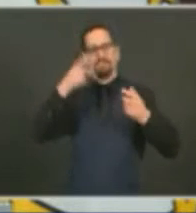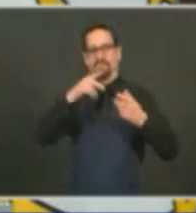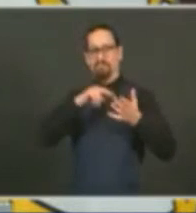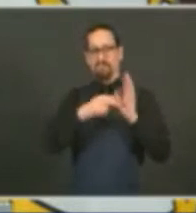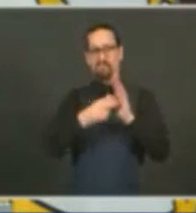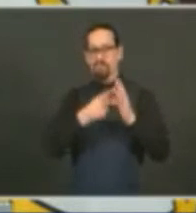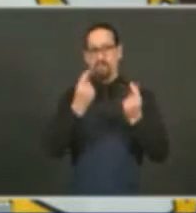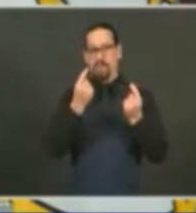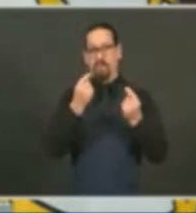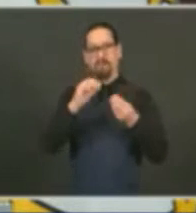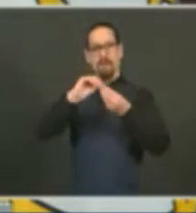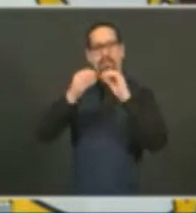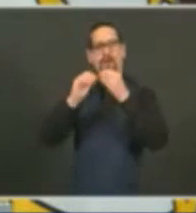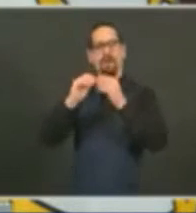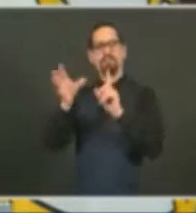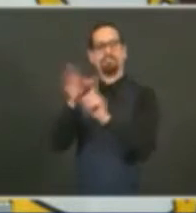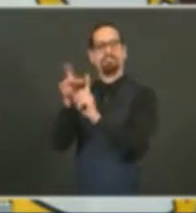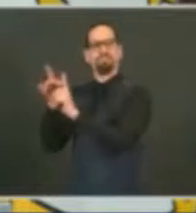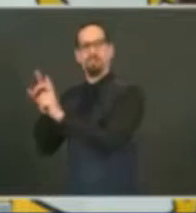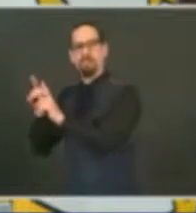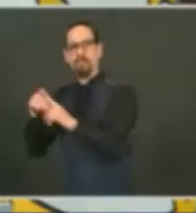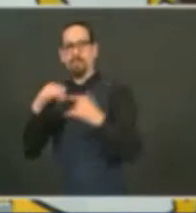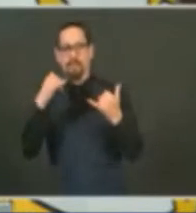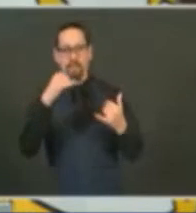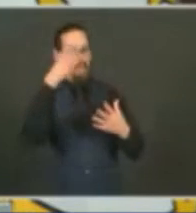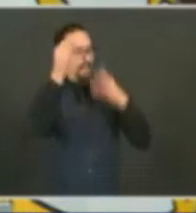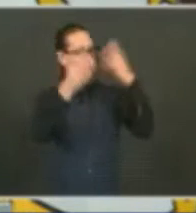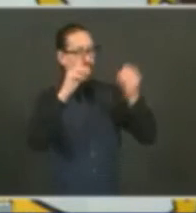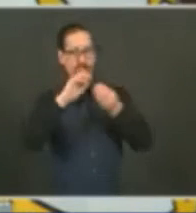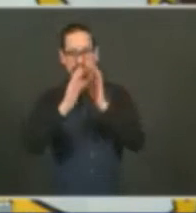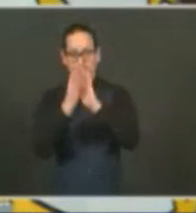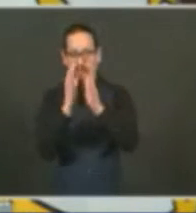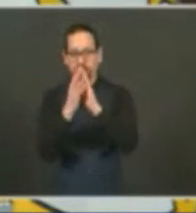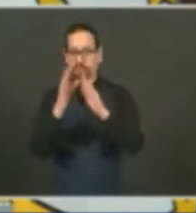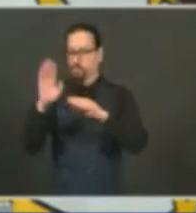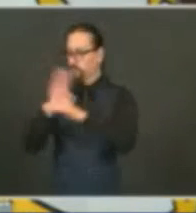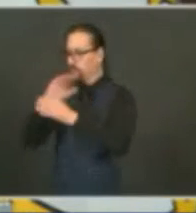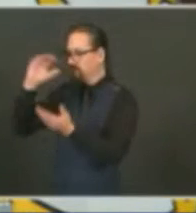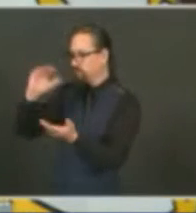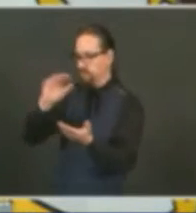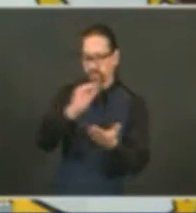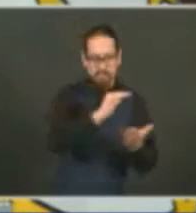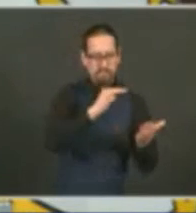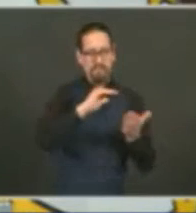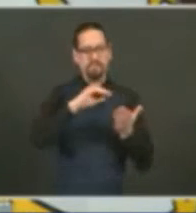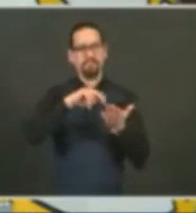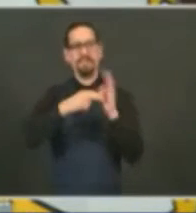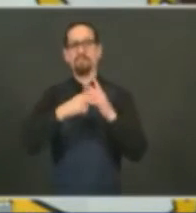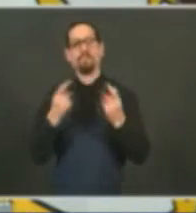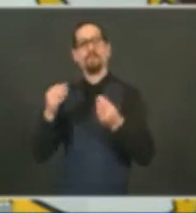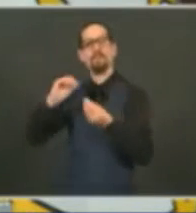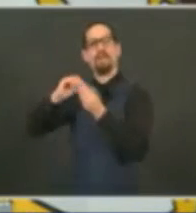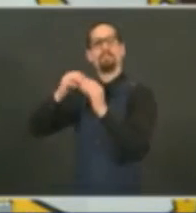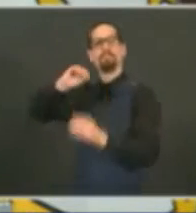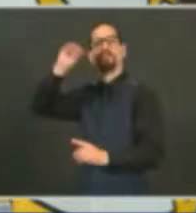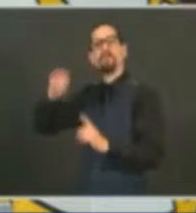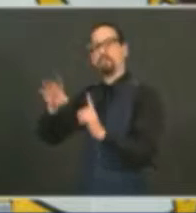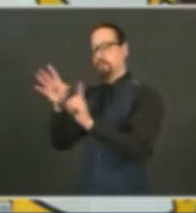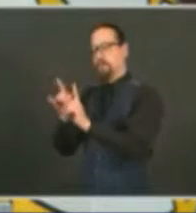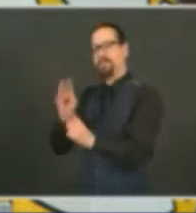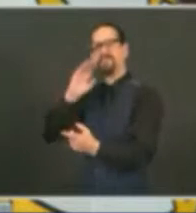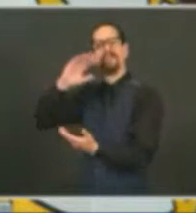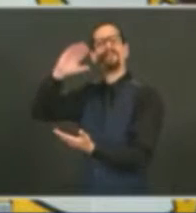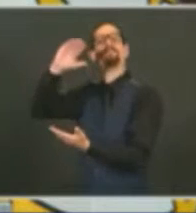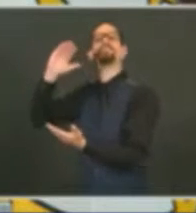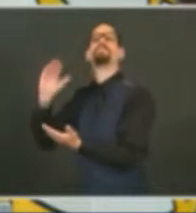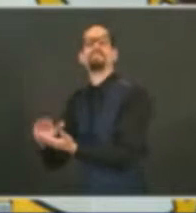saw a drop in mobility about a week before cases